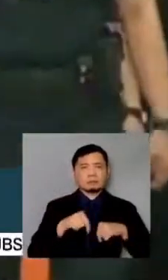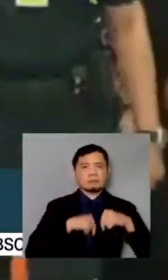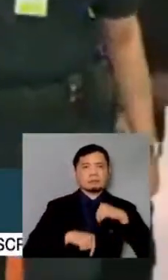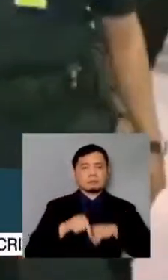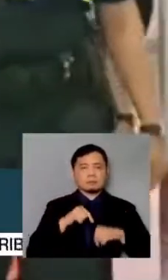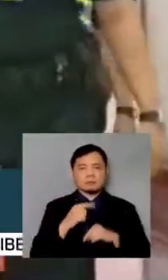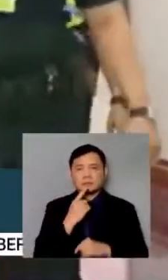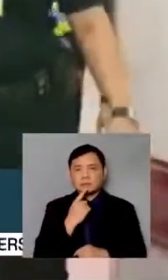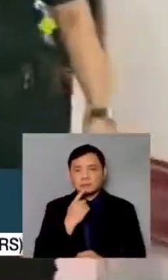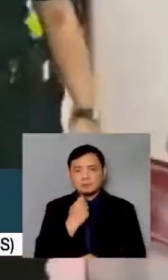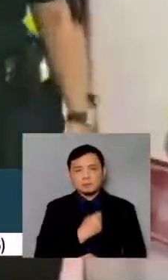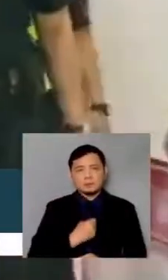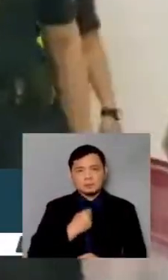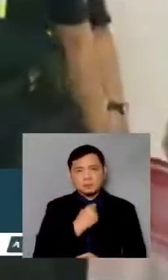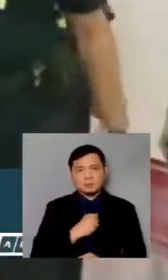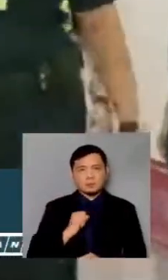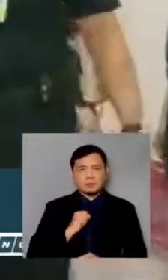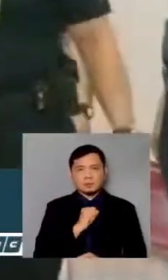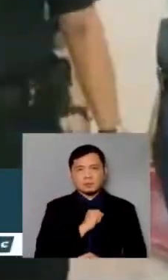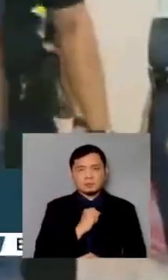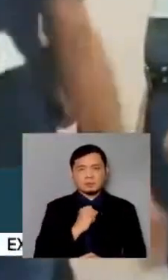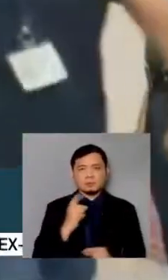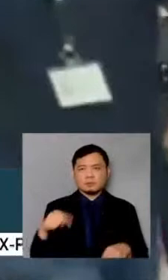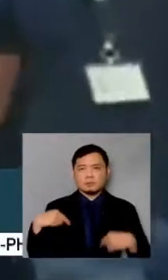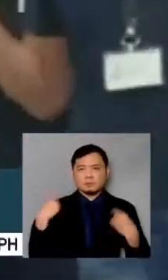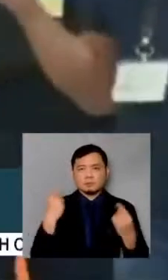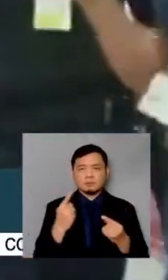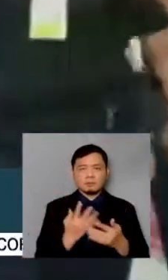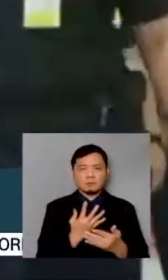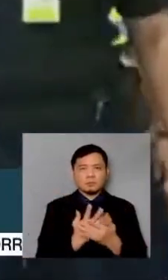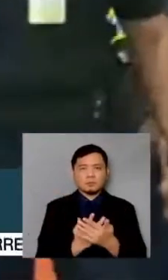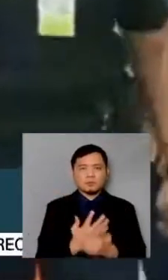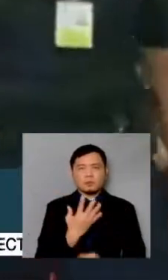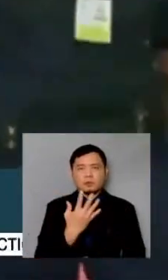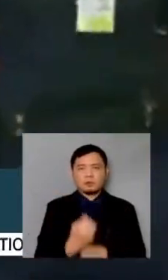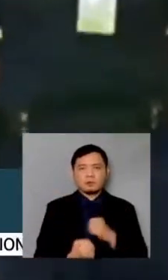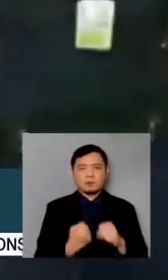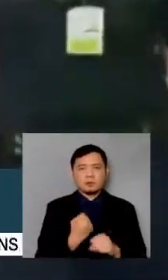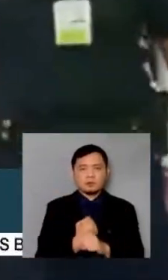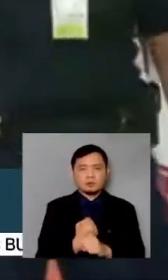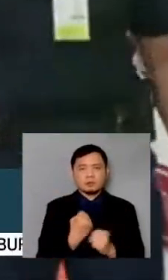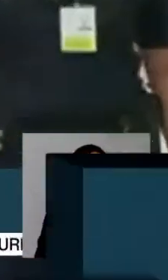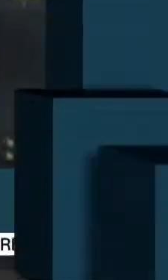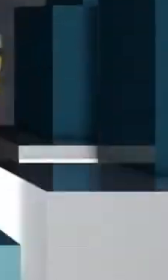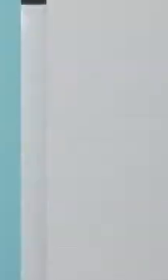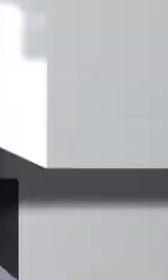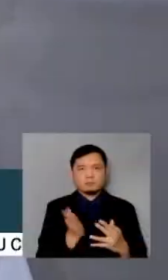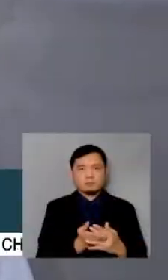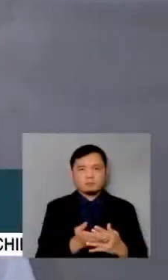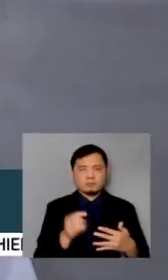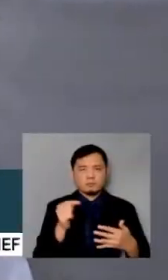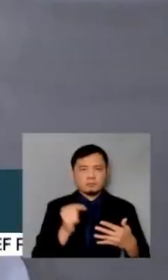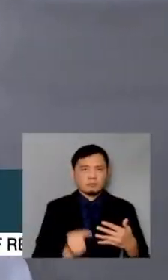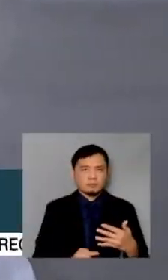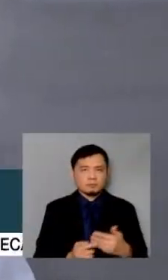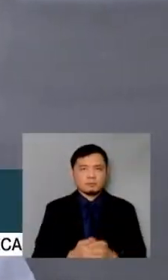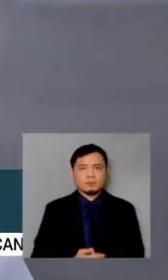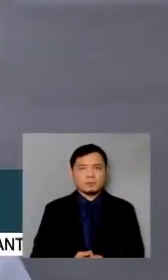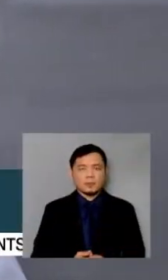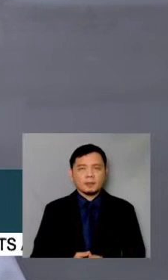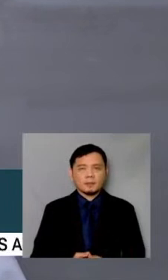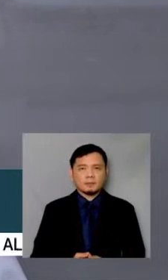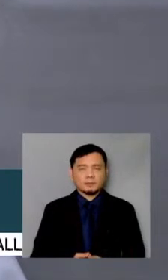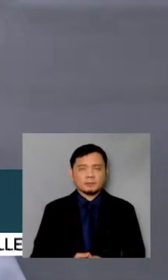has been detained for almost 5 years on several drug charges. Ang taong